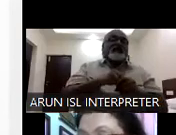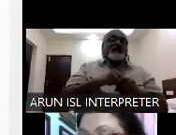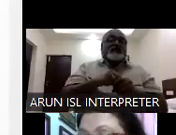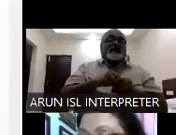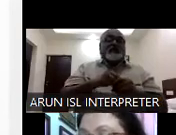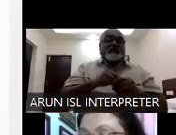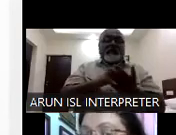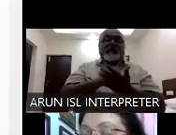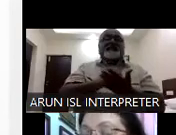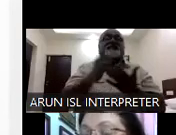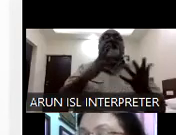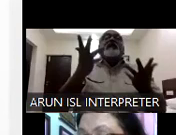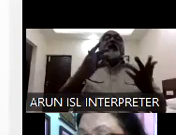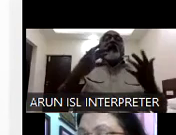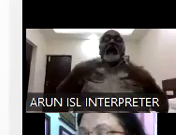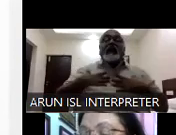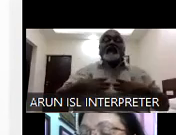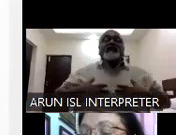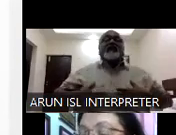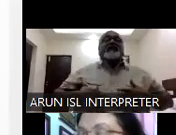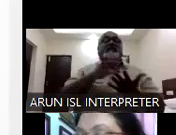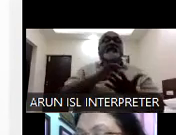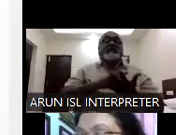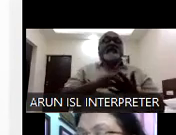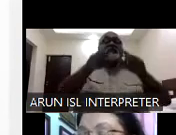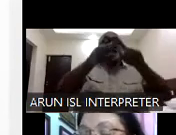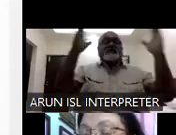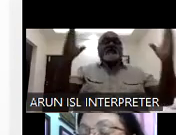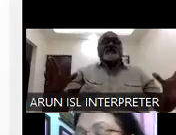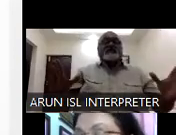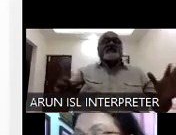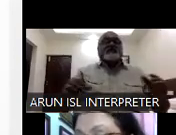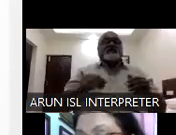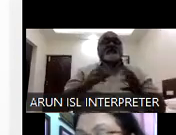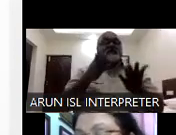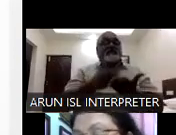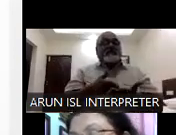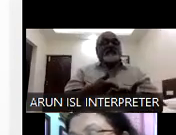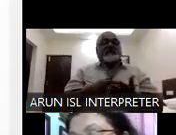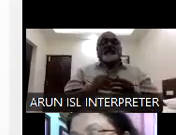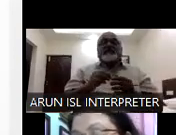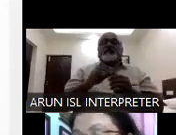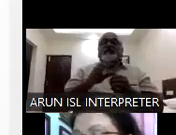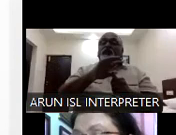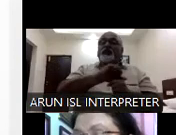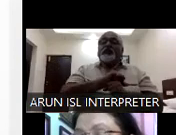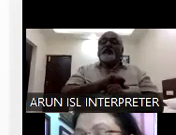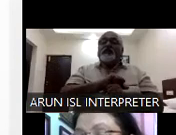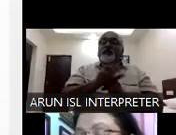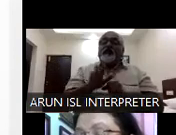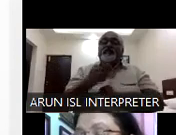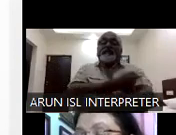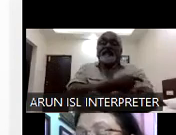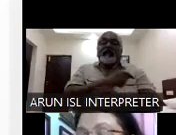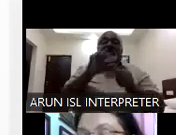sector, making the vaccination accessible, the COVID treatment accessible, the quarantine accessible, the all facilities of health